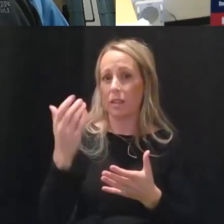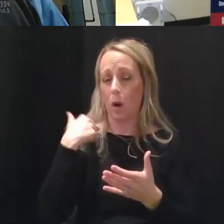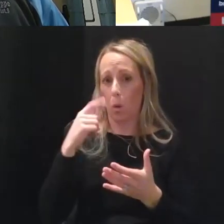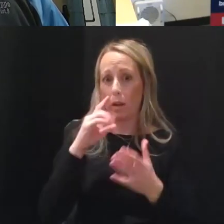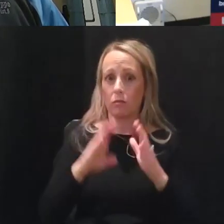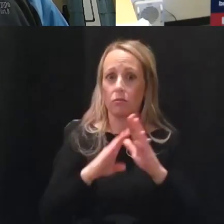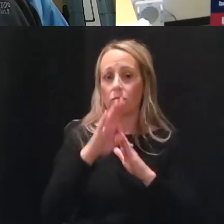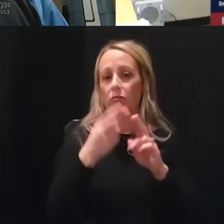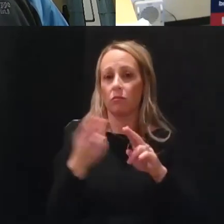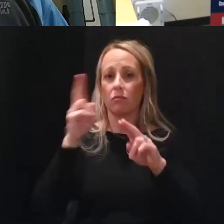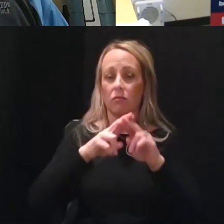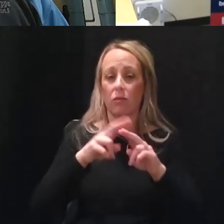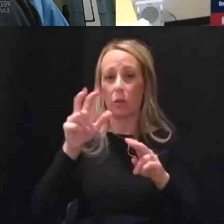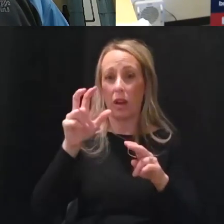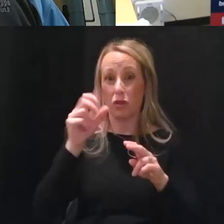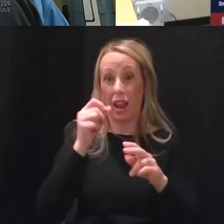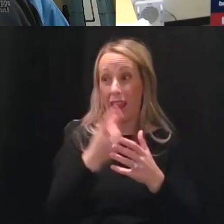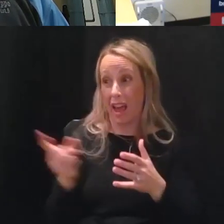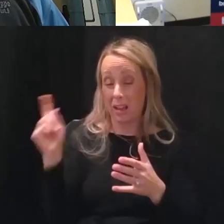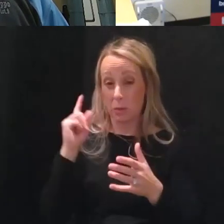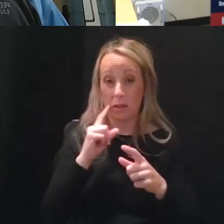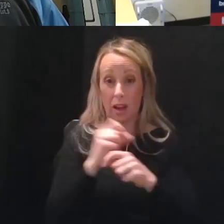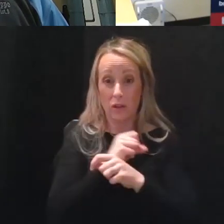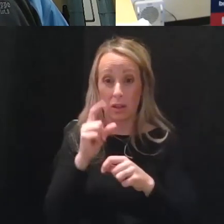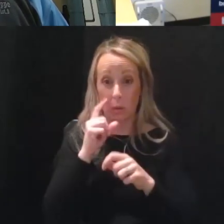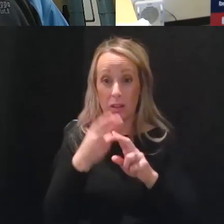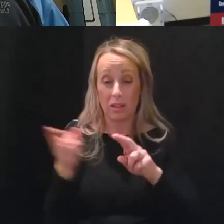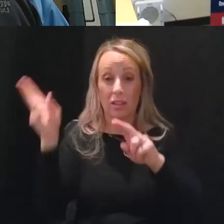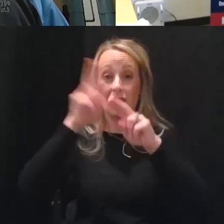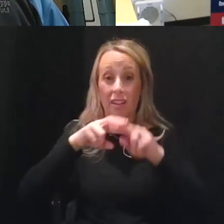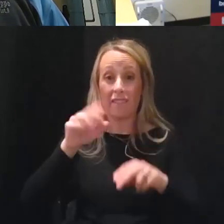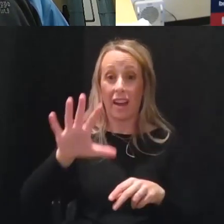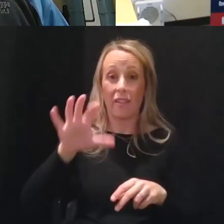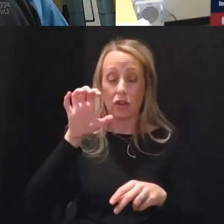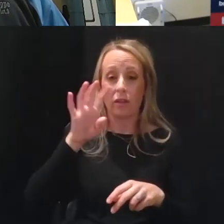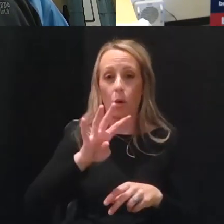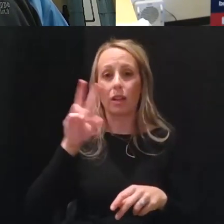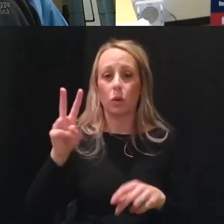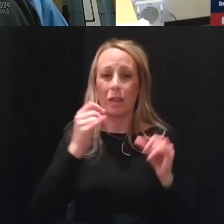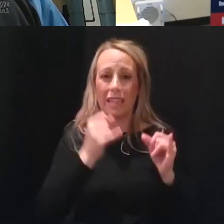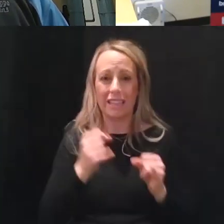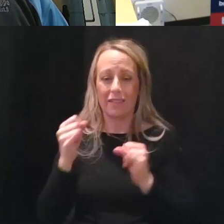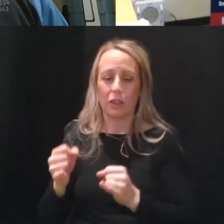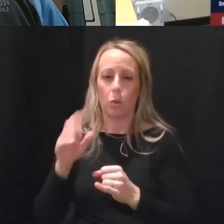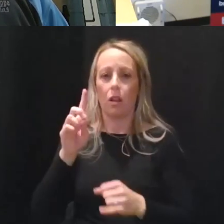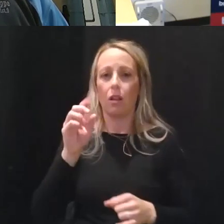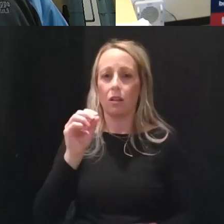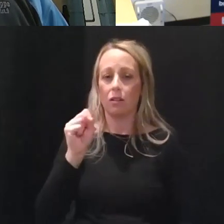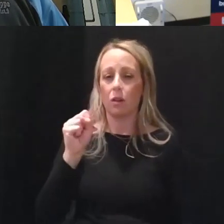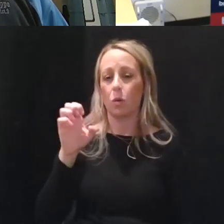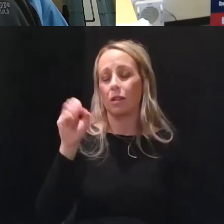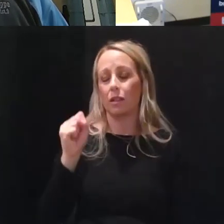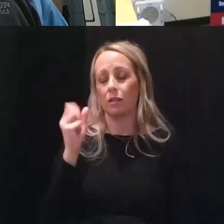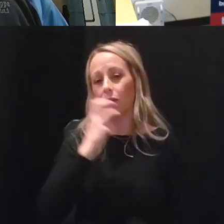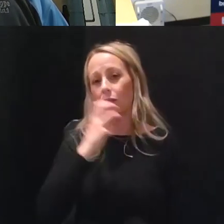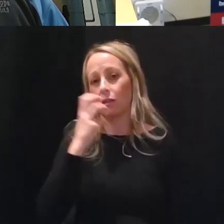over 300. And last week, we shipped out 542 individual doses. So that really has